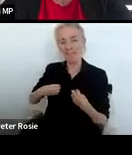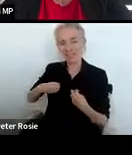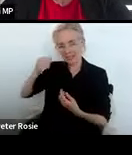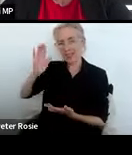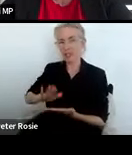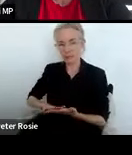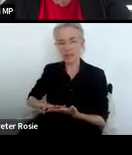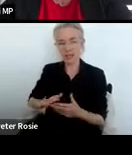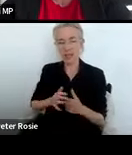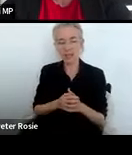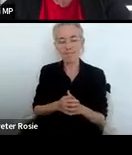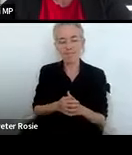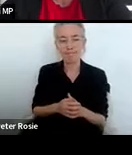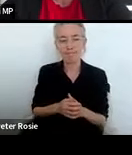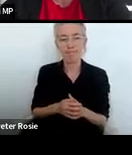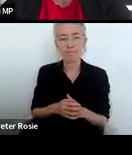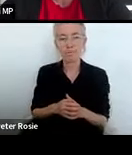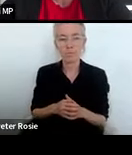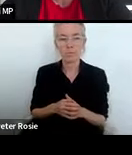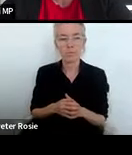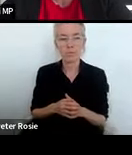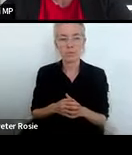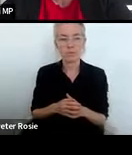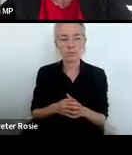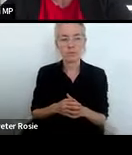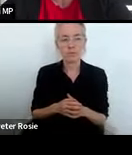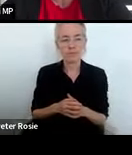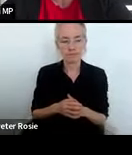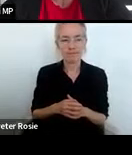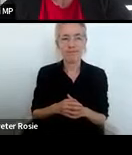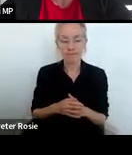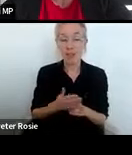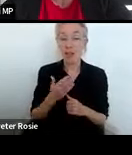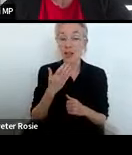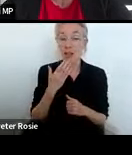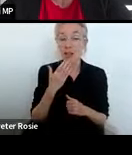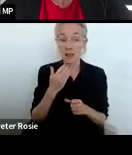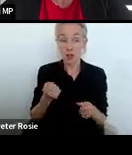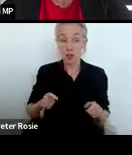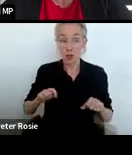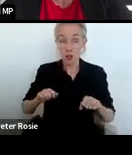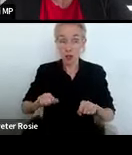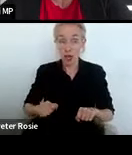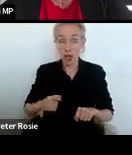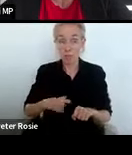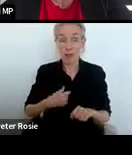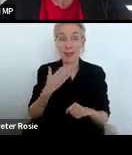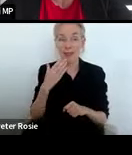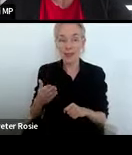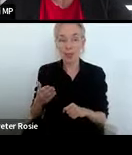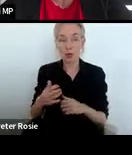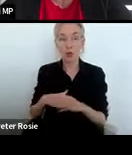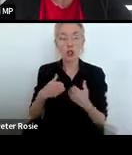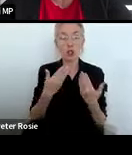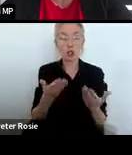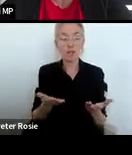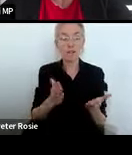different context before. Thanks, that's useful. Thanks, Guy. We'll come to Maureen now.